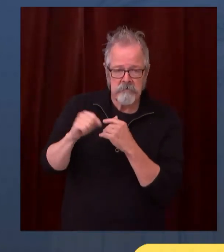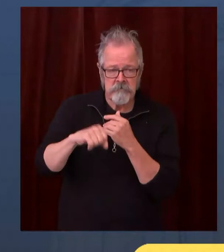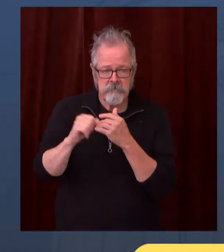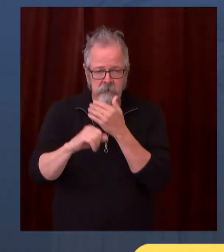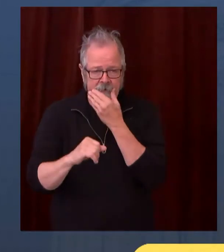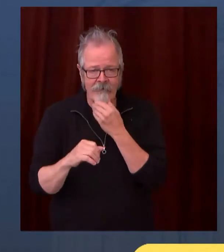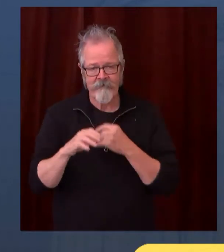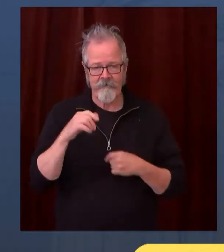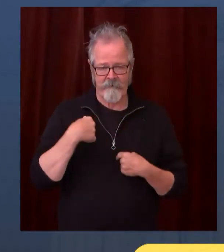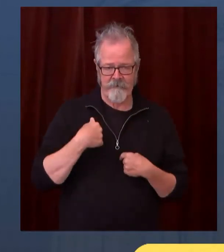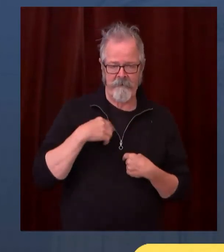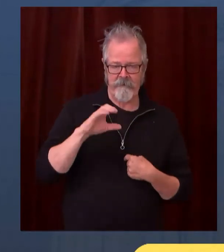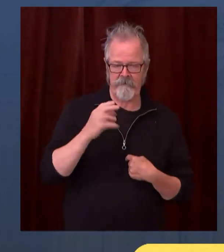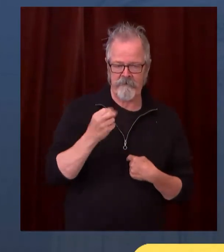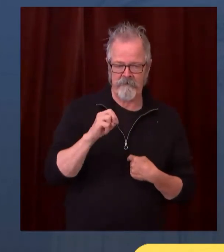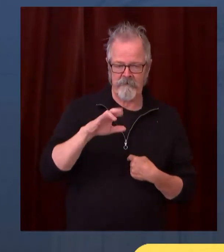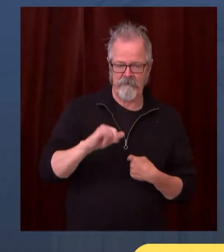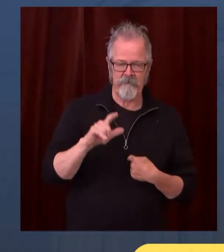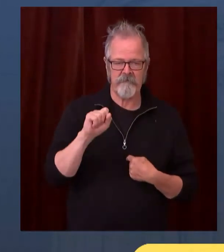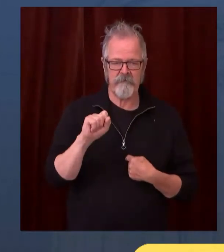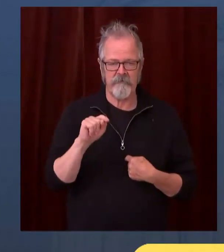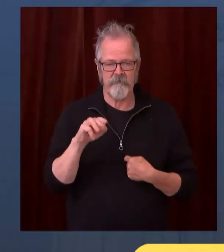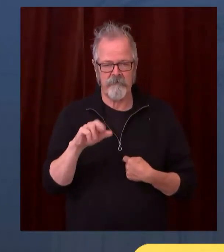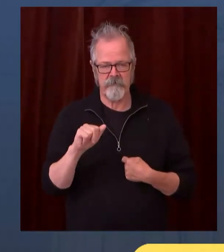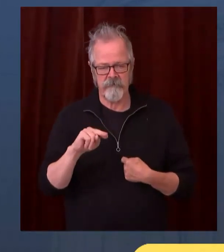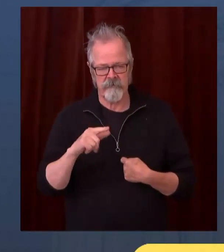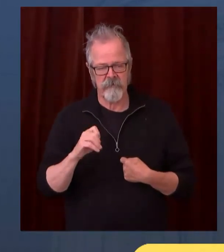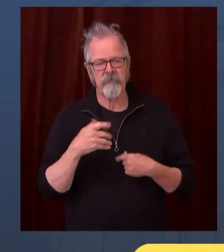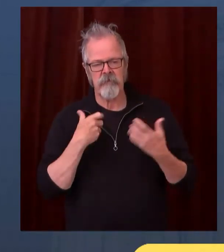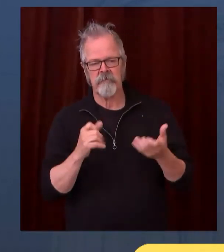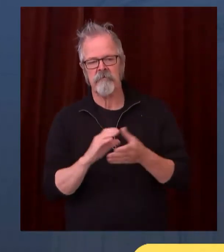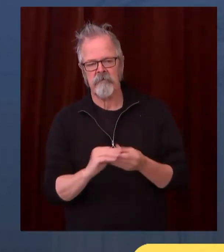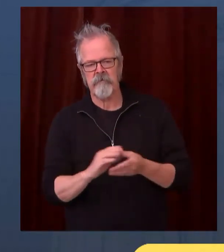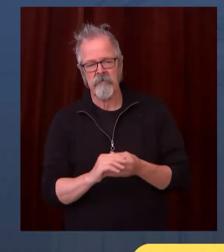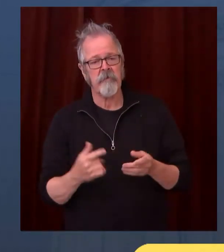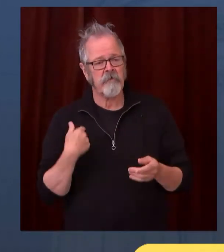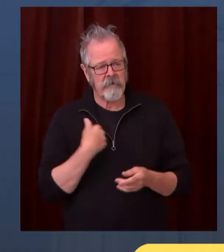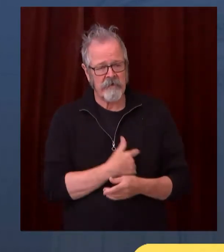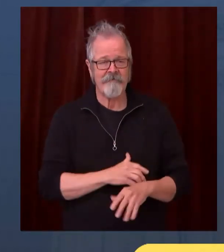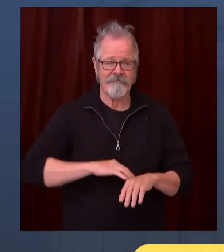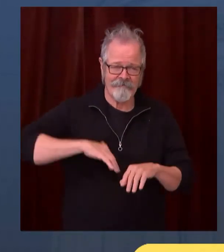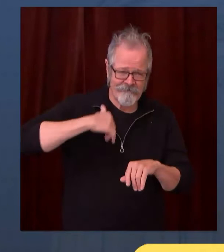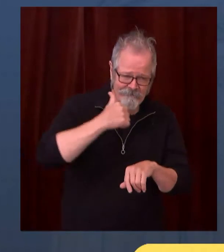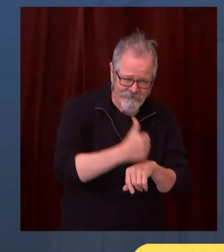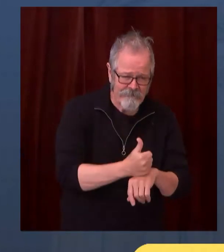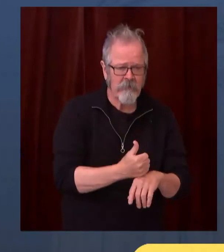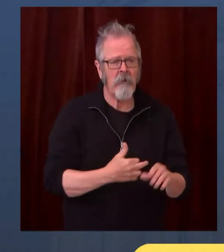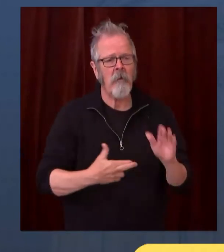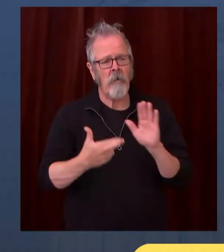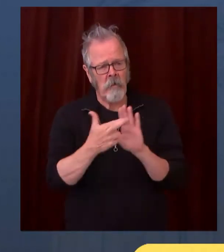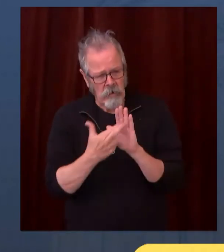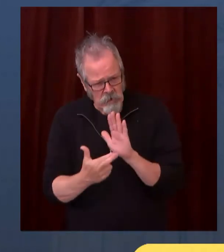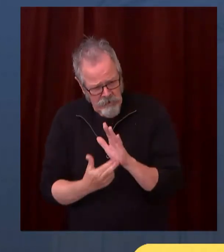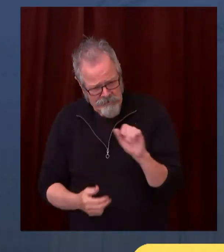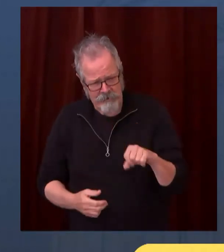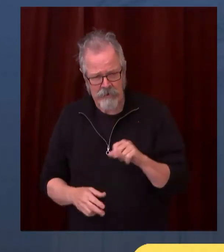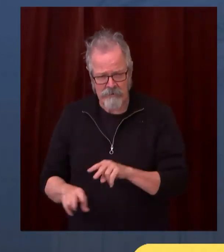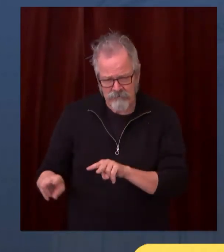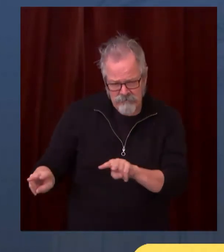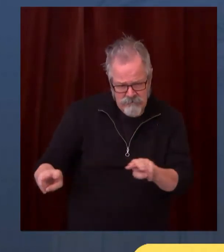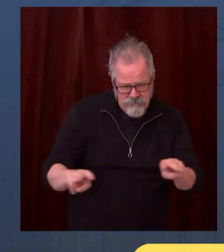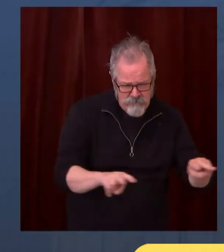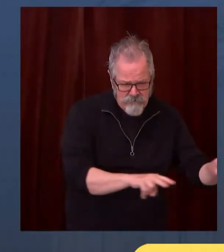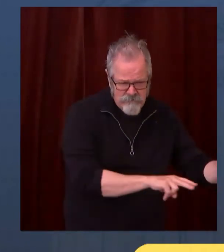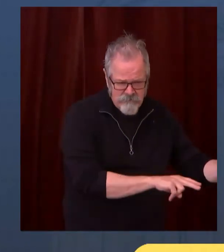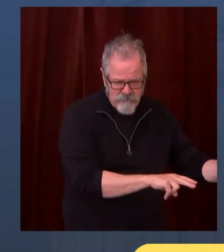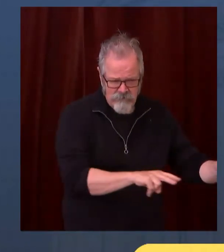regulatory agency, as all of us are watching, we are have many, many dashboards in